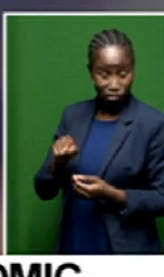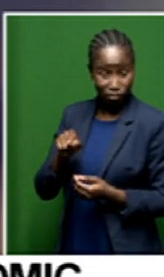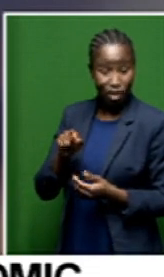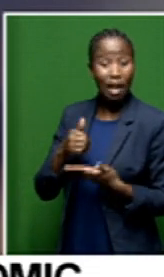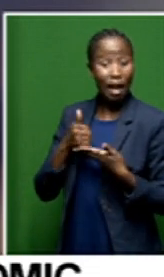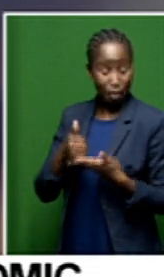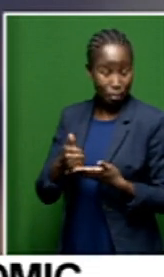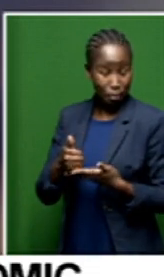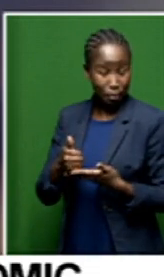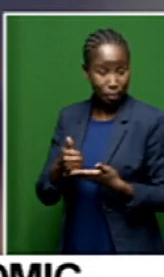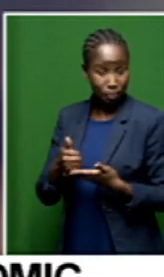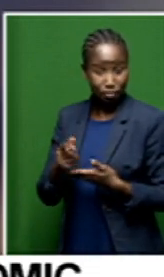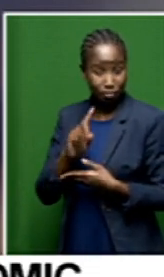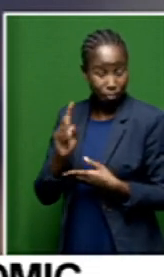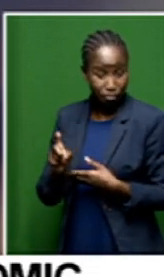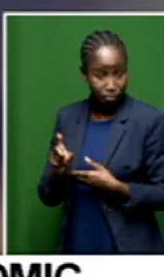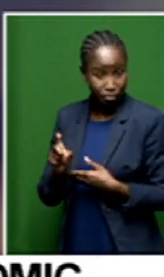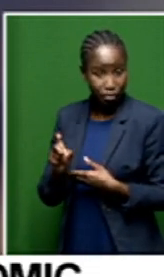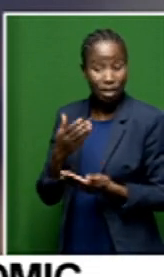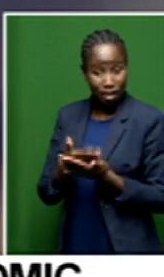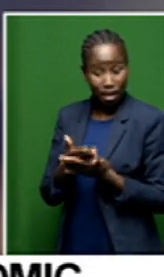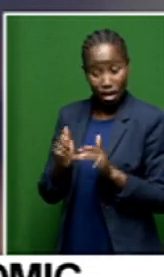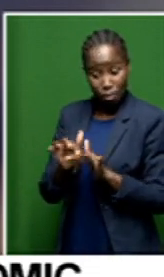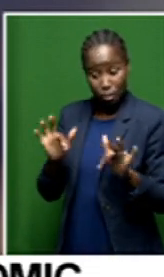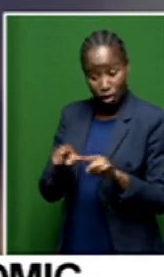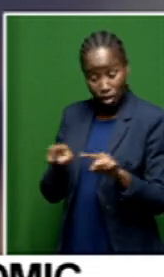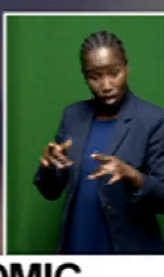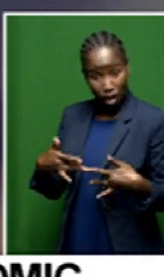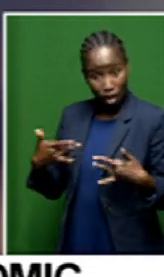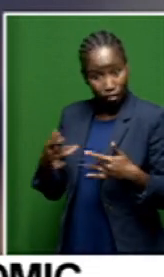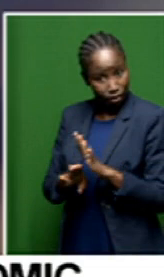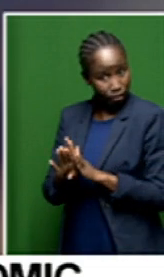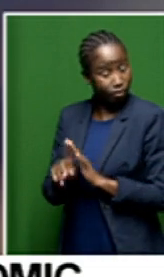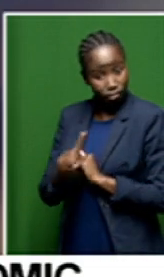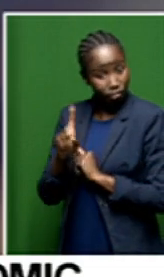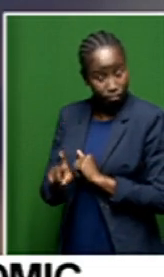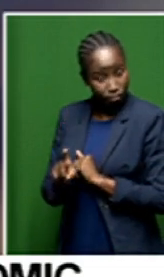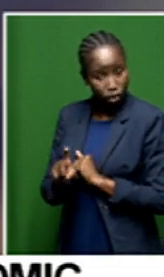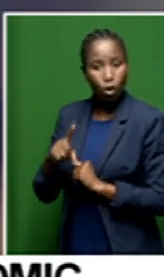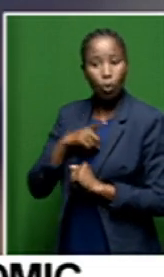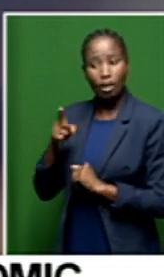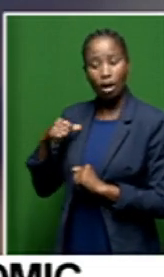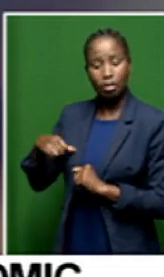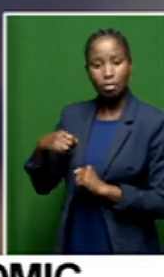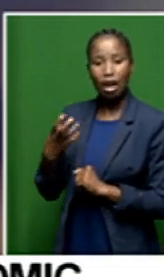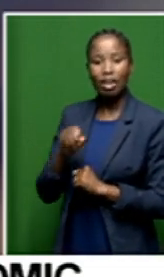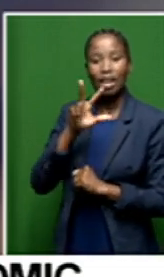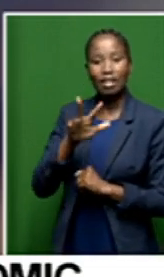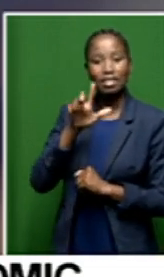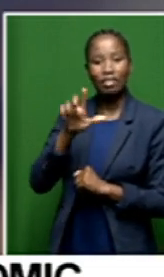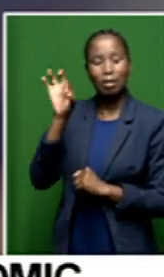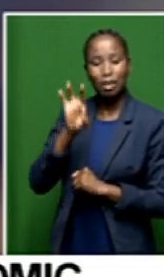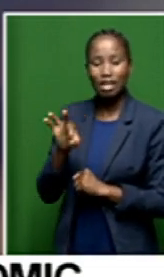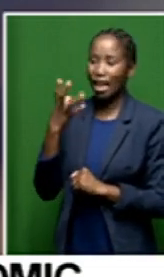risk to the sustenance and livelihoods of ordinary people when those municipalities, 87% of them have got